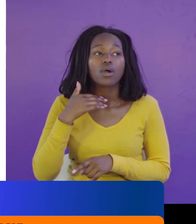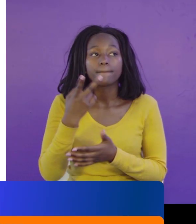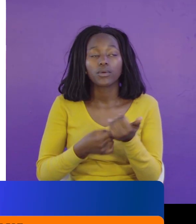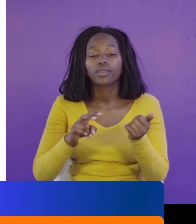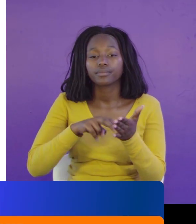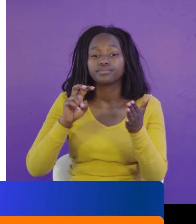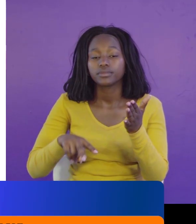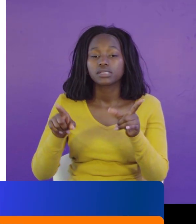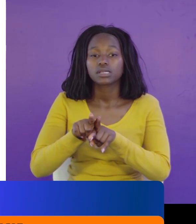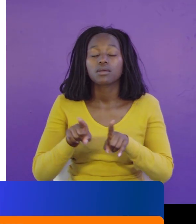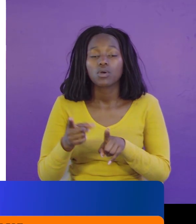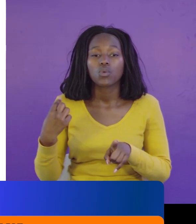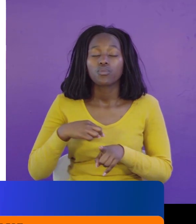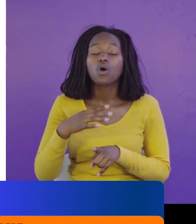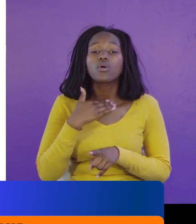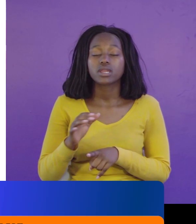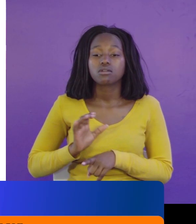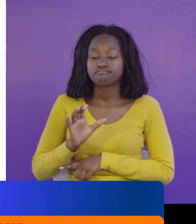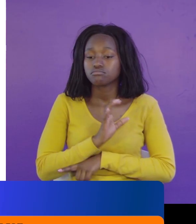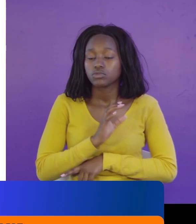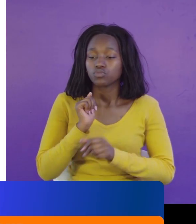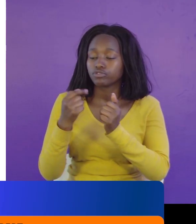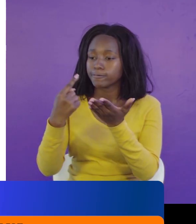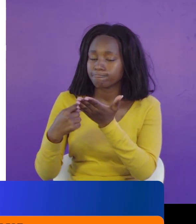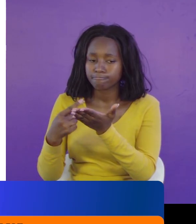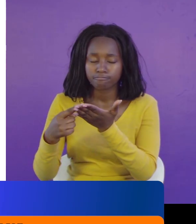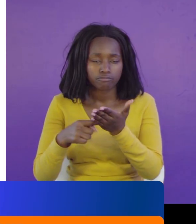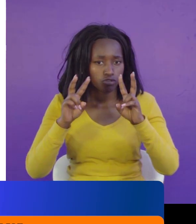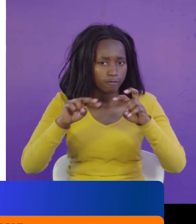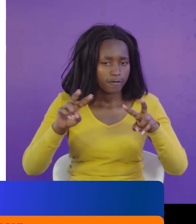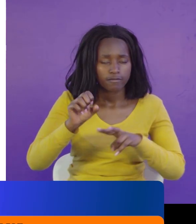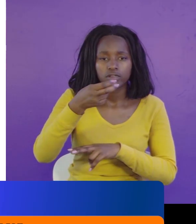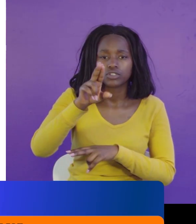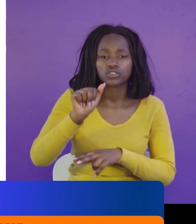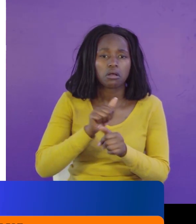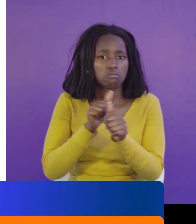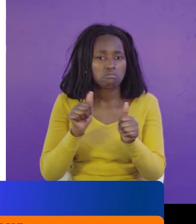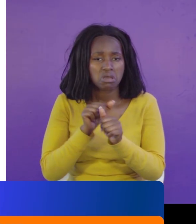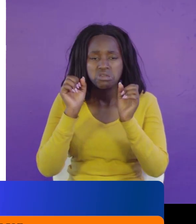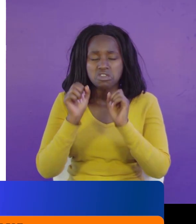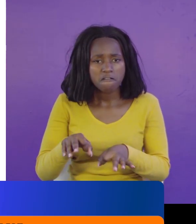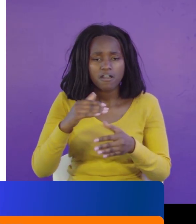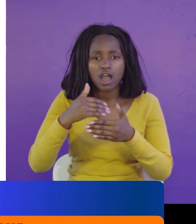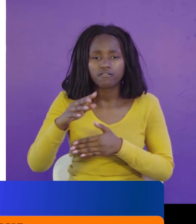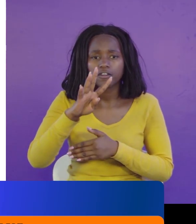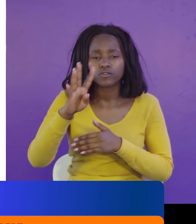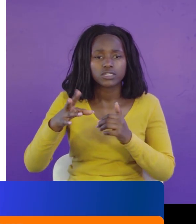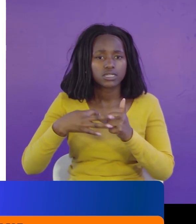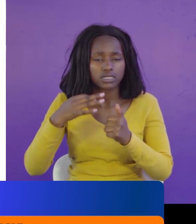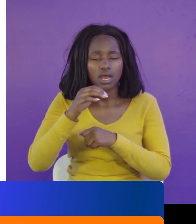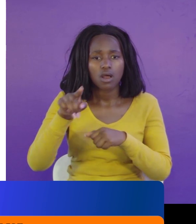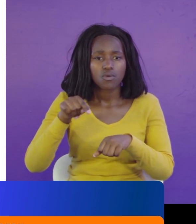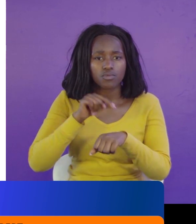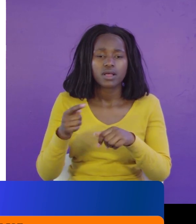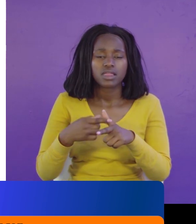a commission of inquiry into Shah within 48 hours. If this is not done, we will call on all Kenyans to